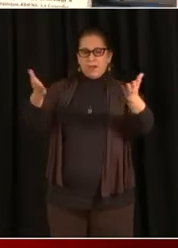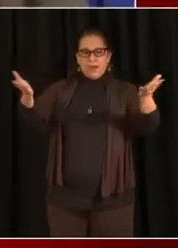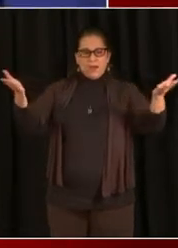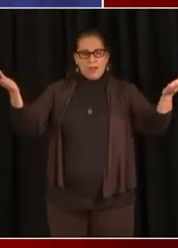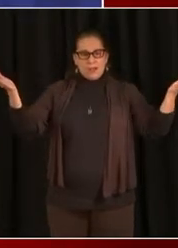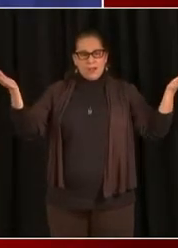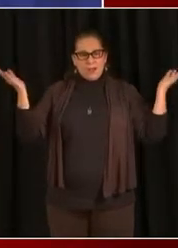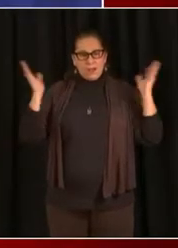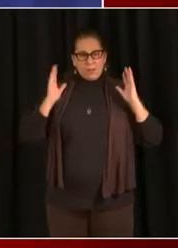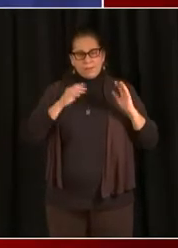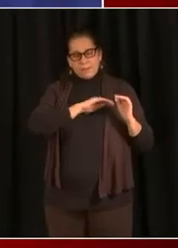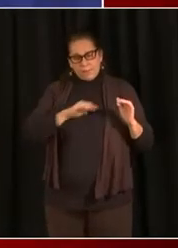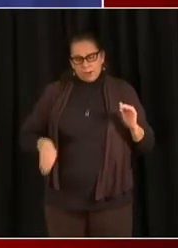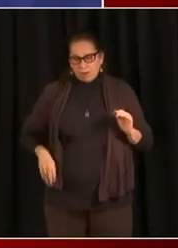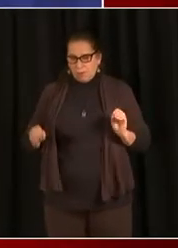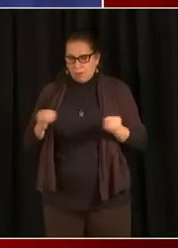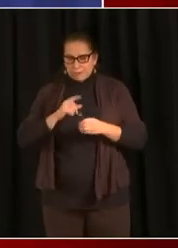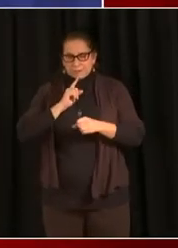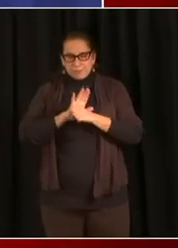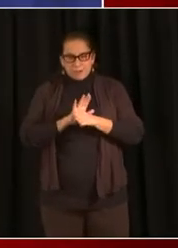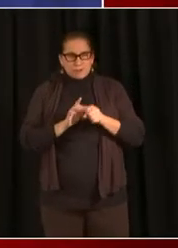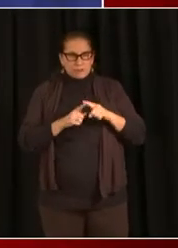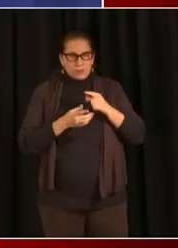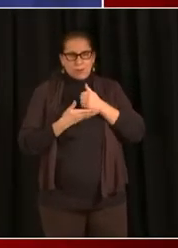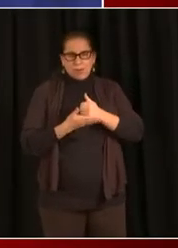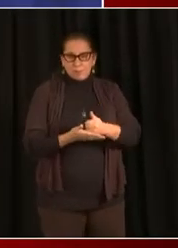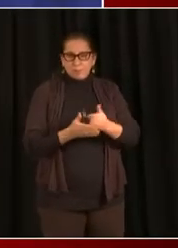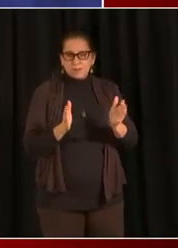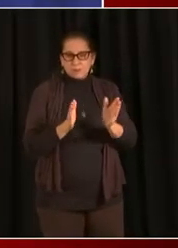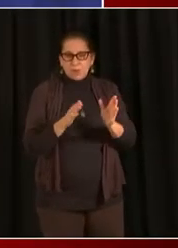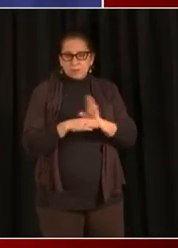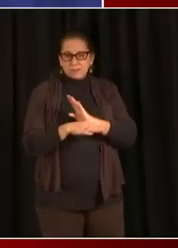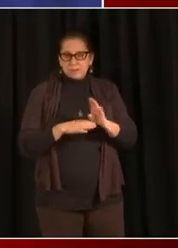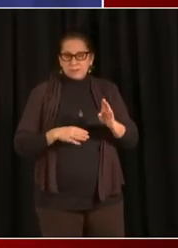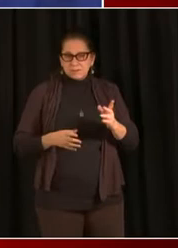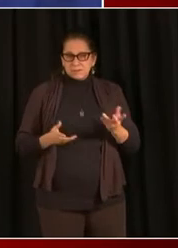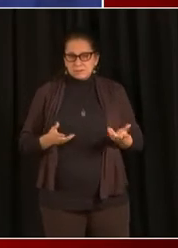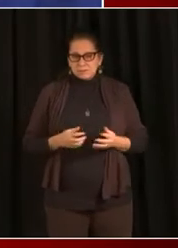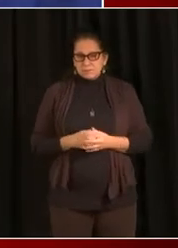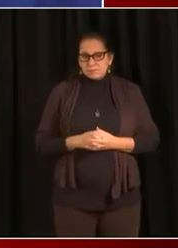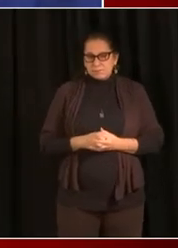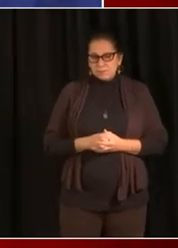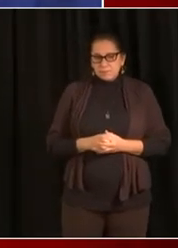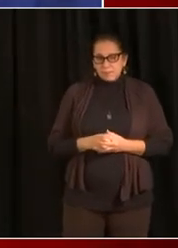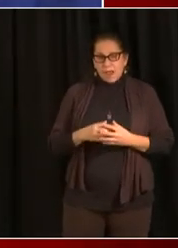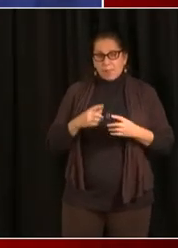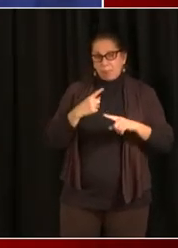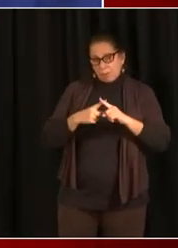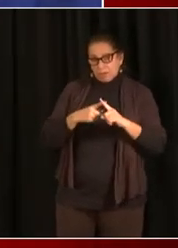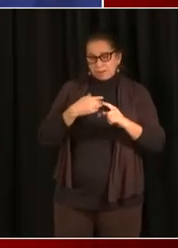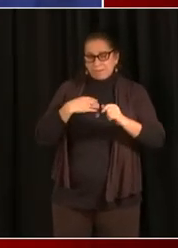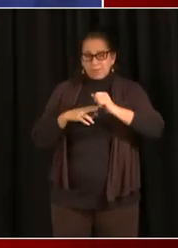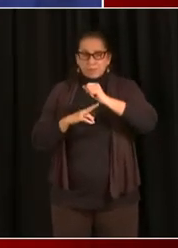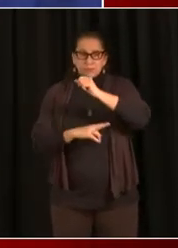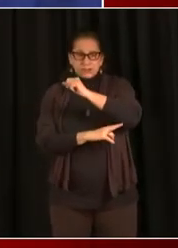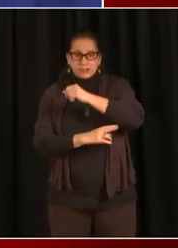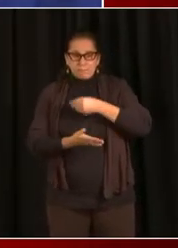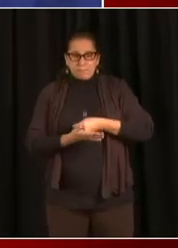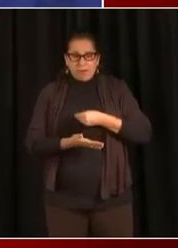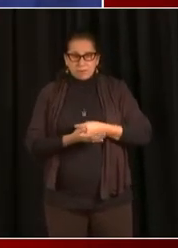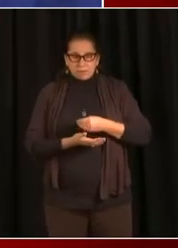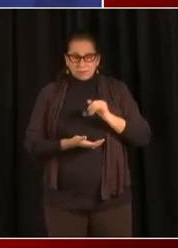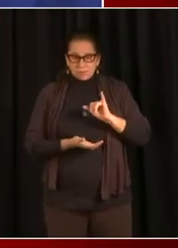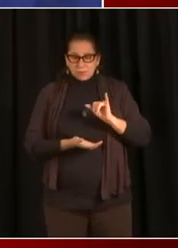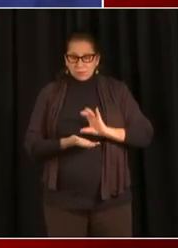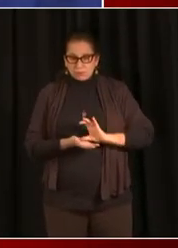everybody's aware of these programs and making sure that it's clear as to how they're done is kind of at the crux of it all. So